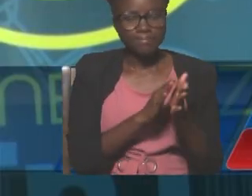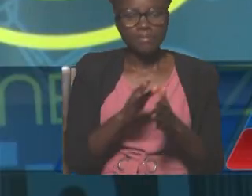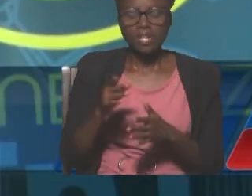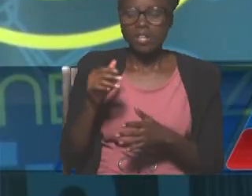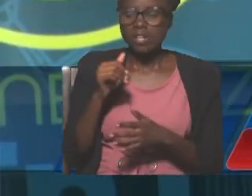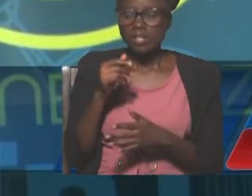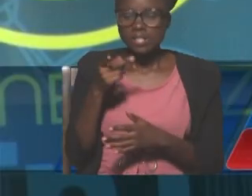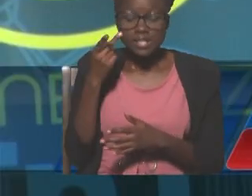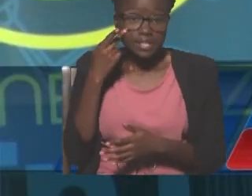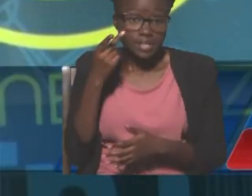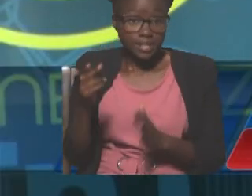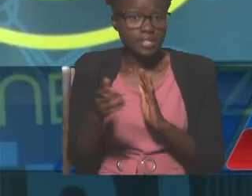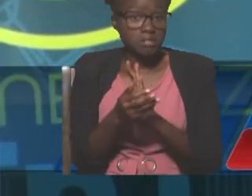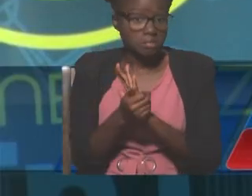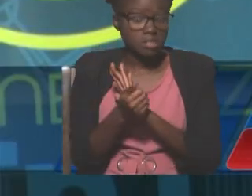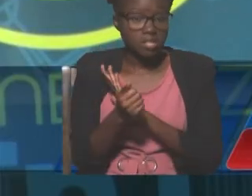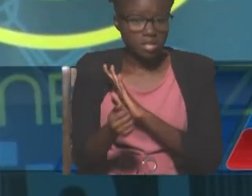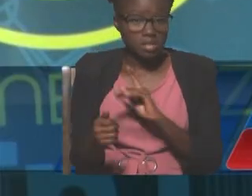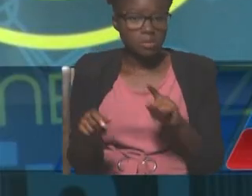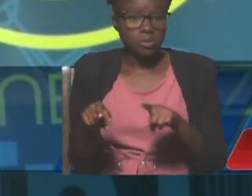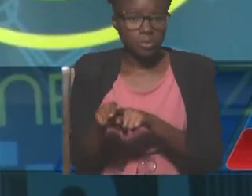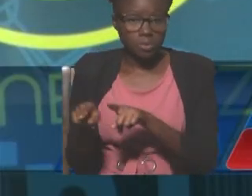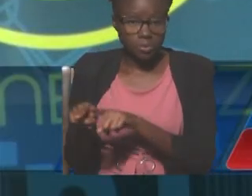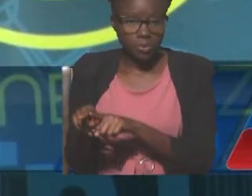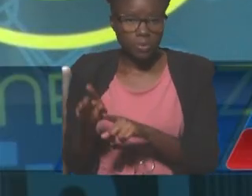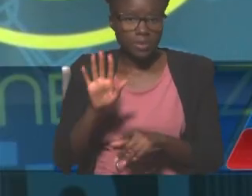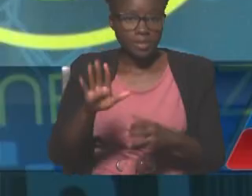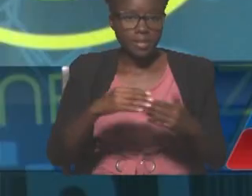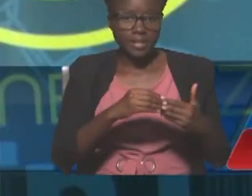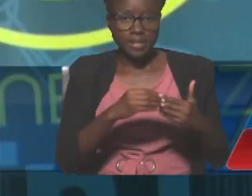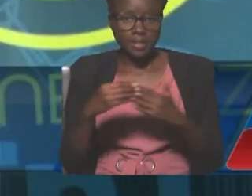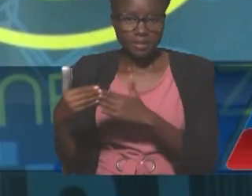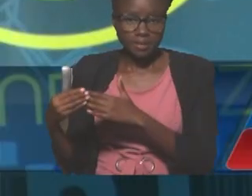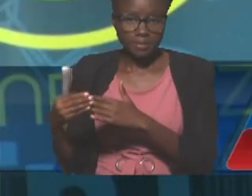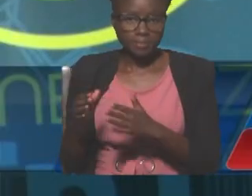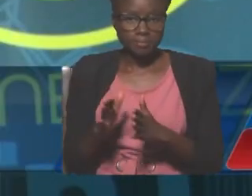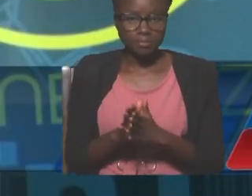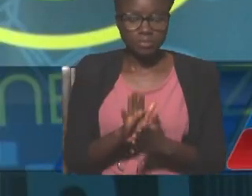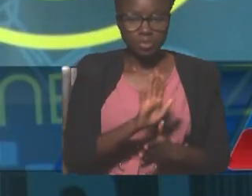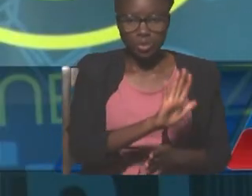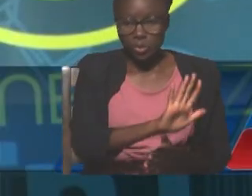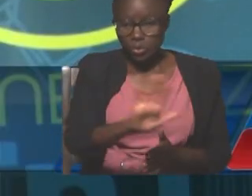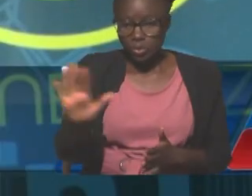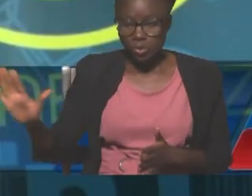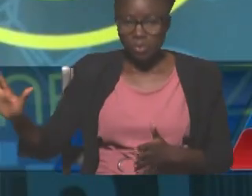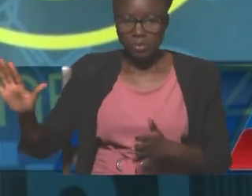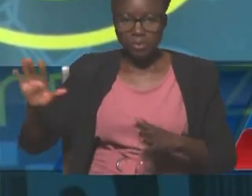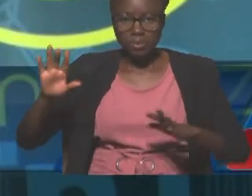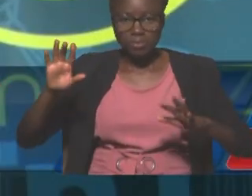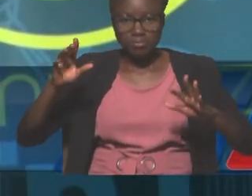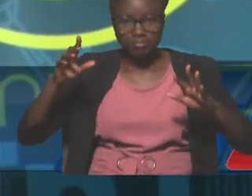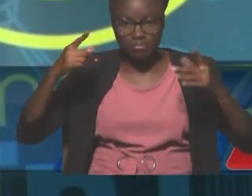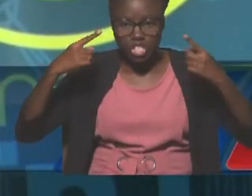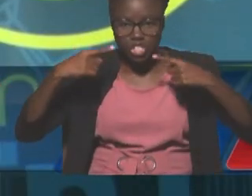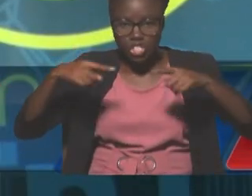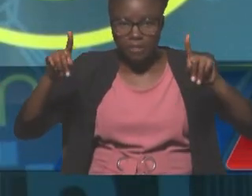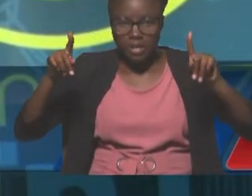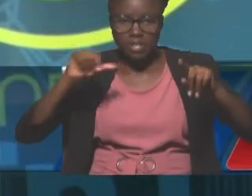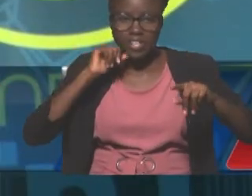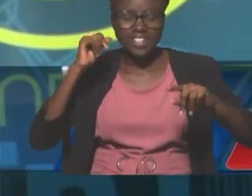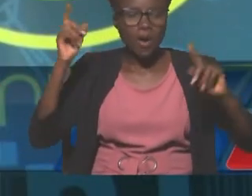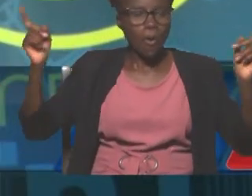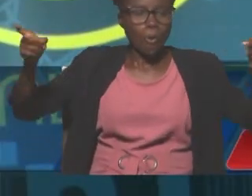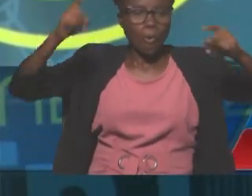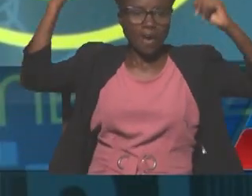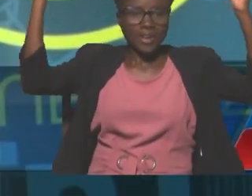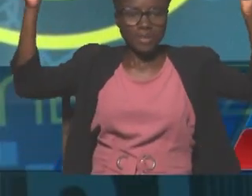their innovative skills but also that of their leadership. Your achievement is not just in winning this competition,